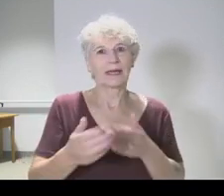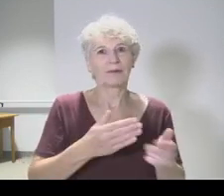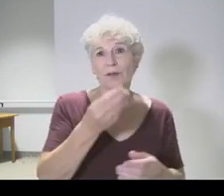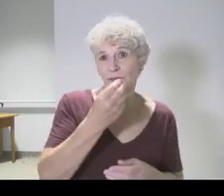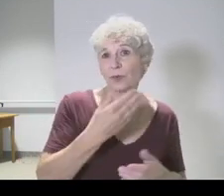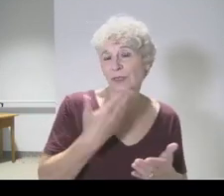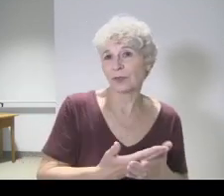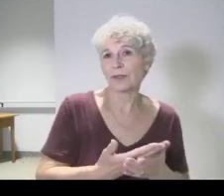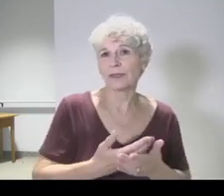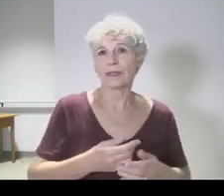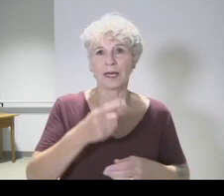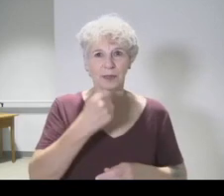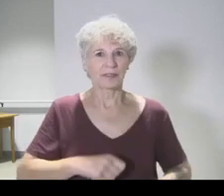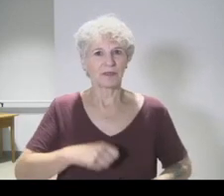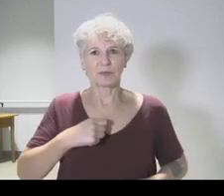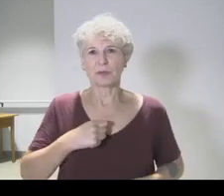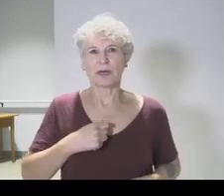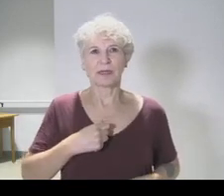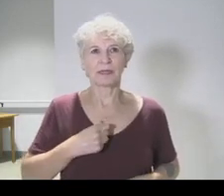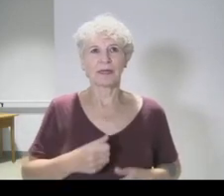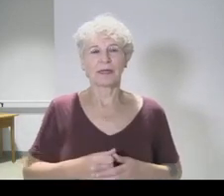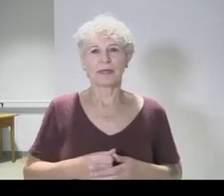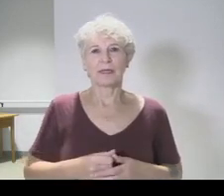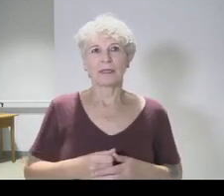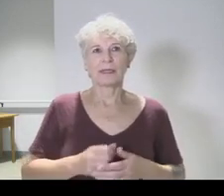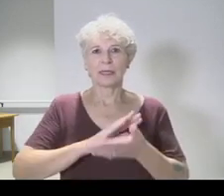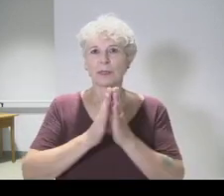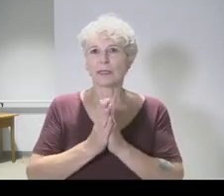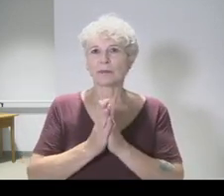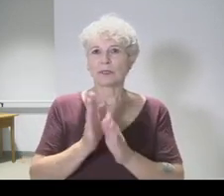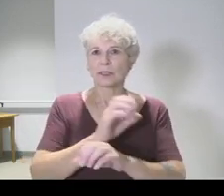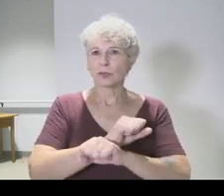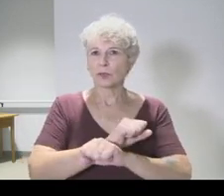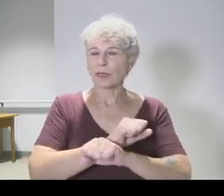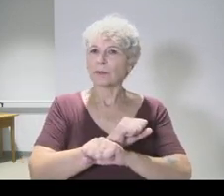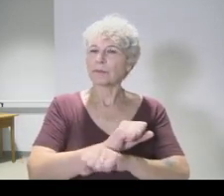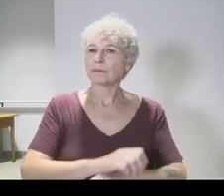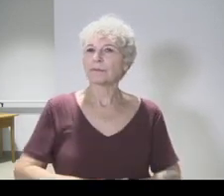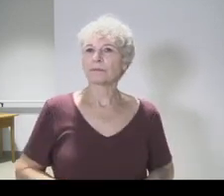thing, because of his pride, it turns out to be a trap.